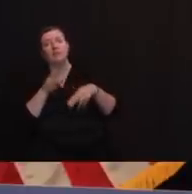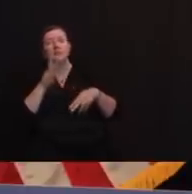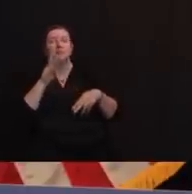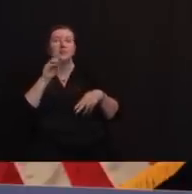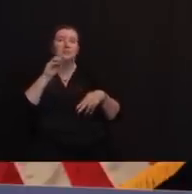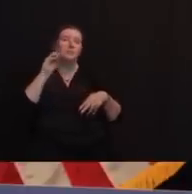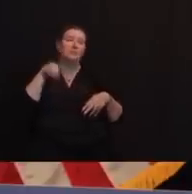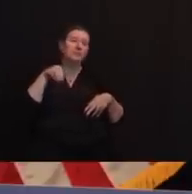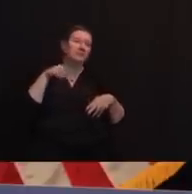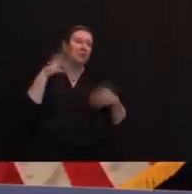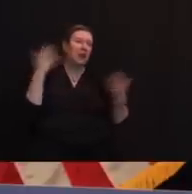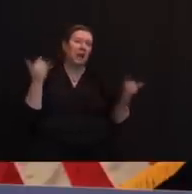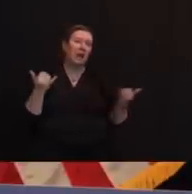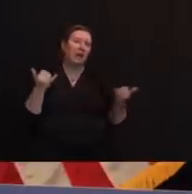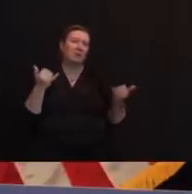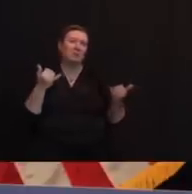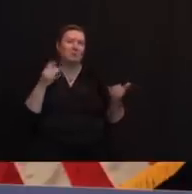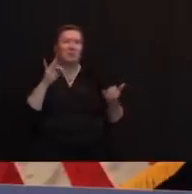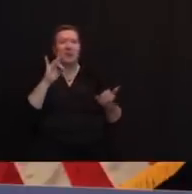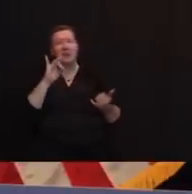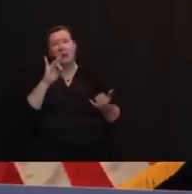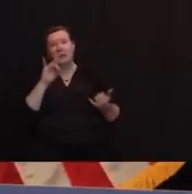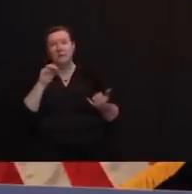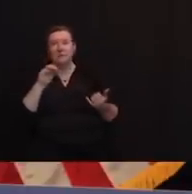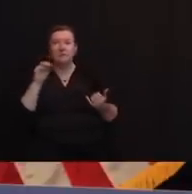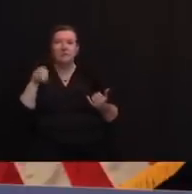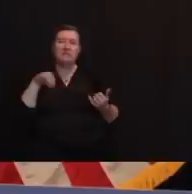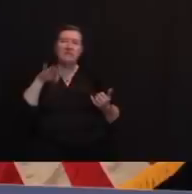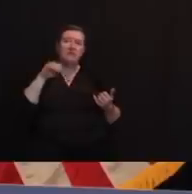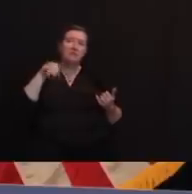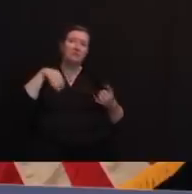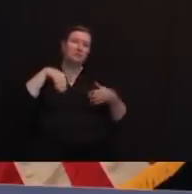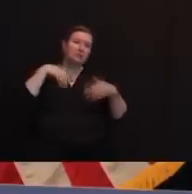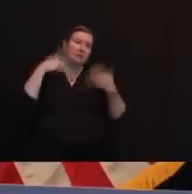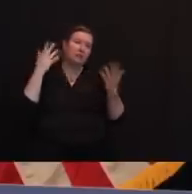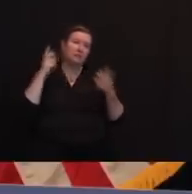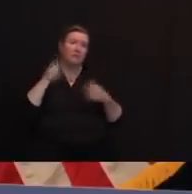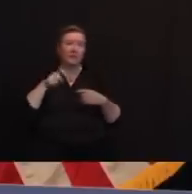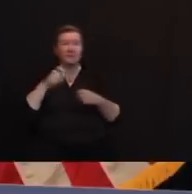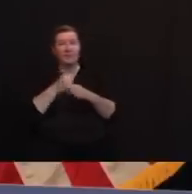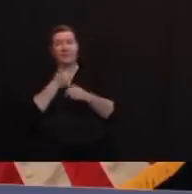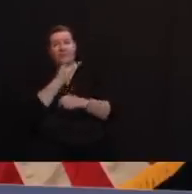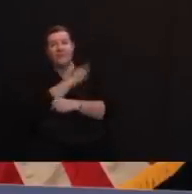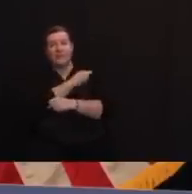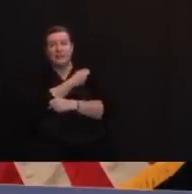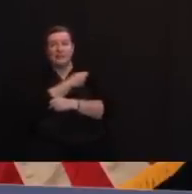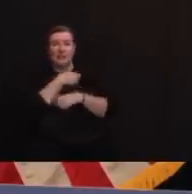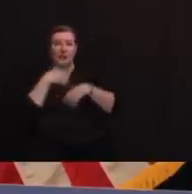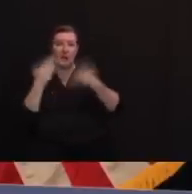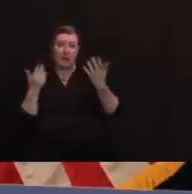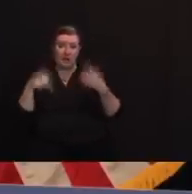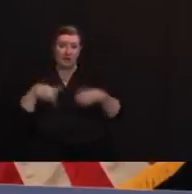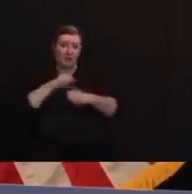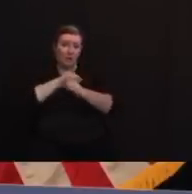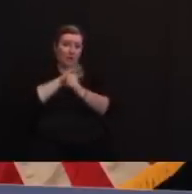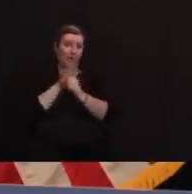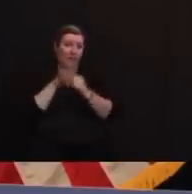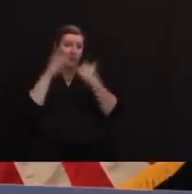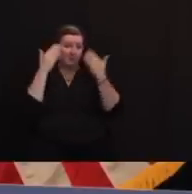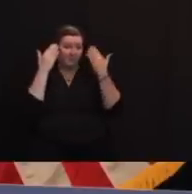bit. He's now said maybe it's 80%, maybe it's 90%. The fact of the matter is we don't know with this virus what level